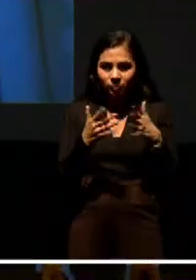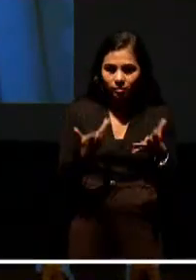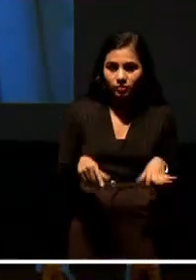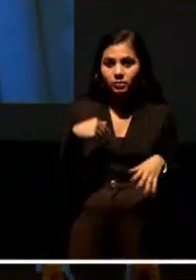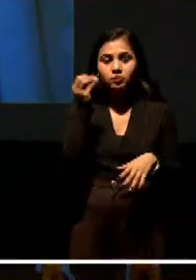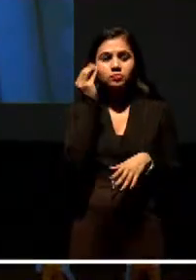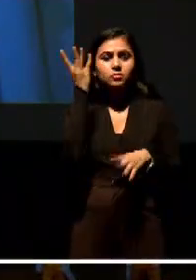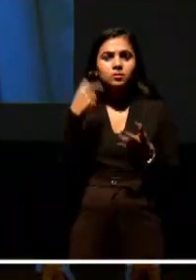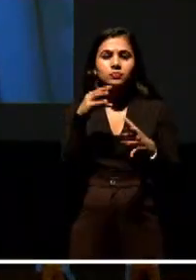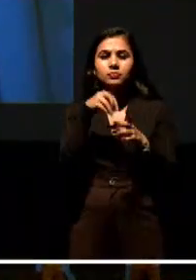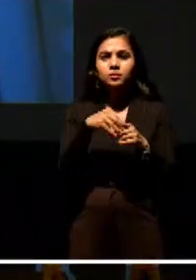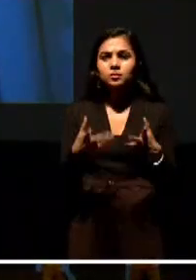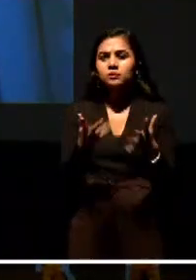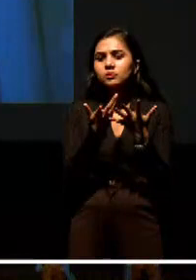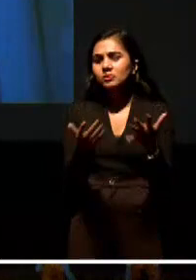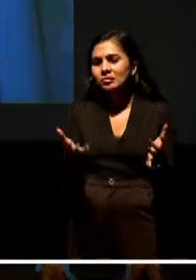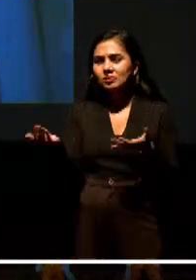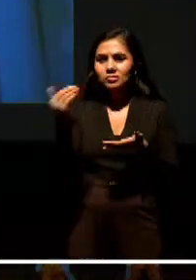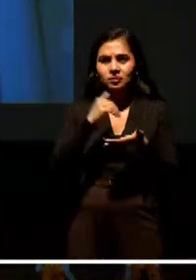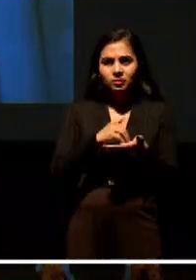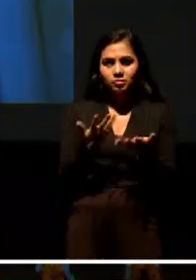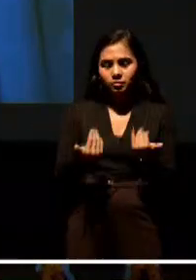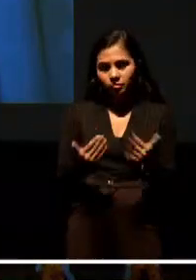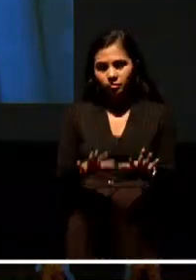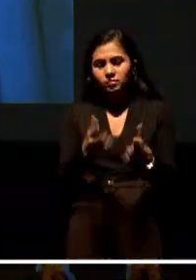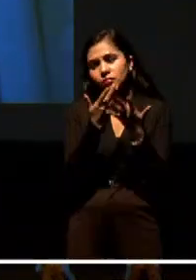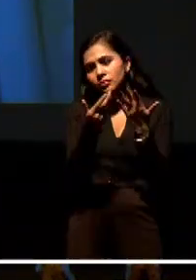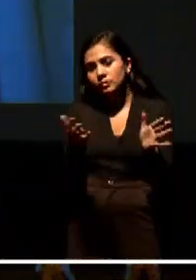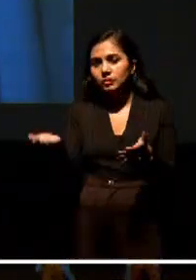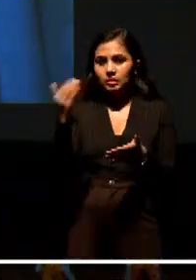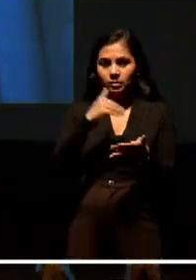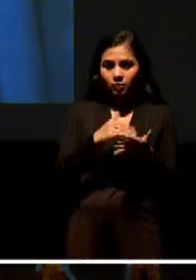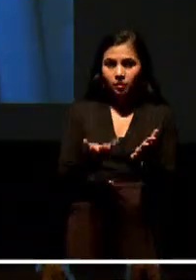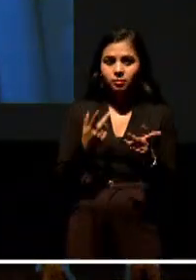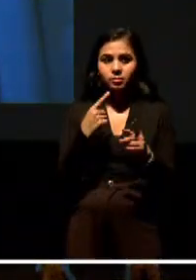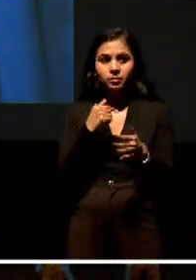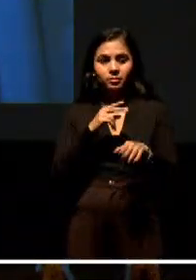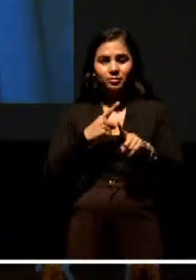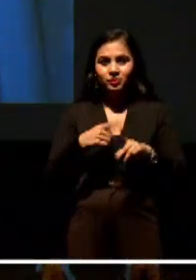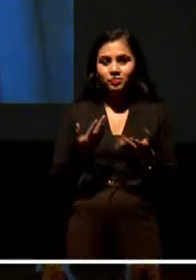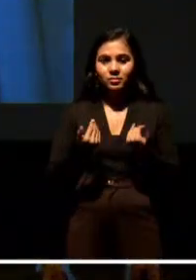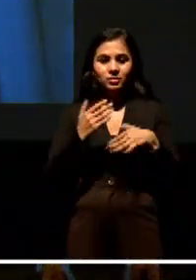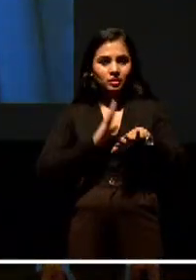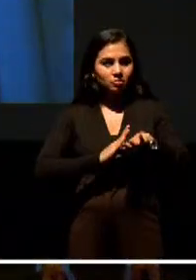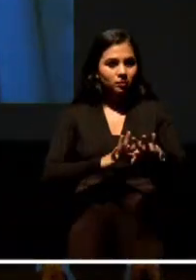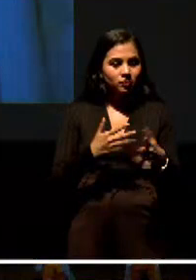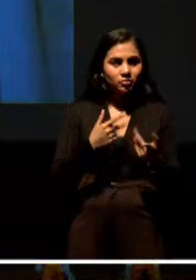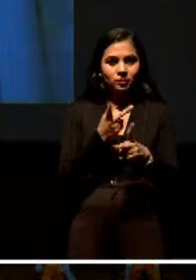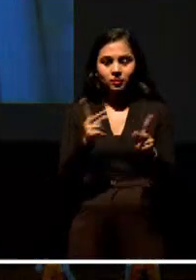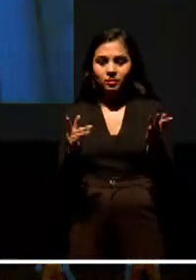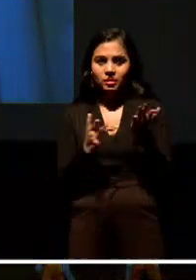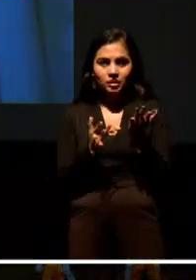this anyone can come, not only for persons with disability, anyone can come, experience and sensitize about the assistive technology,